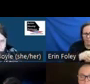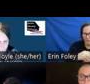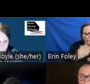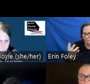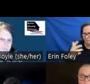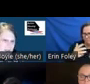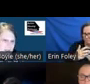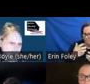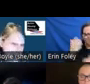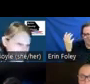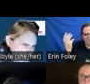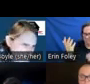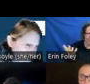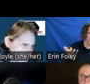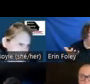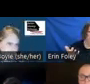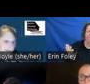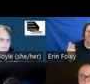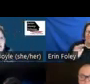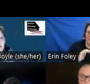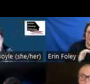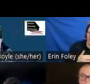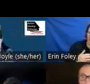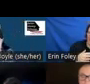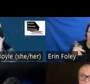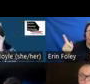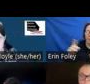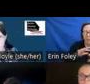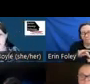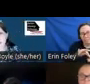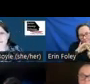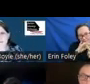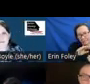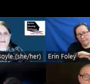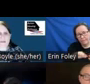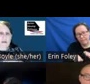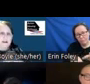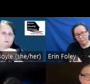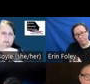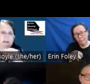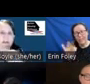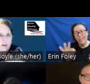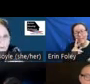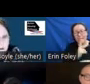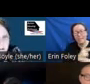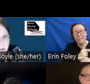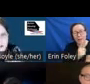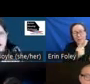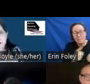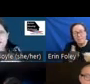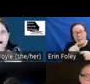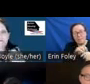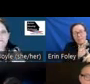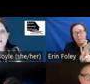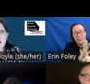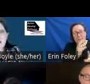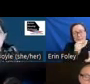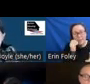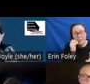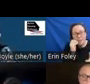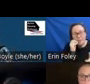But the Department of Labor made an exception if the care was taking place in the home of